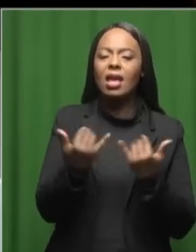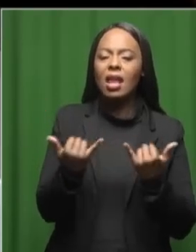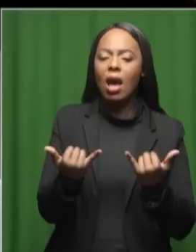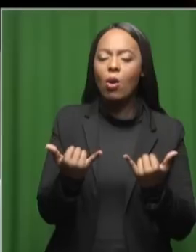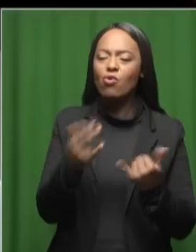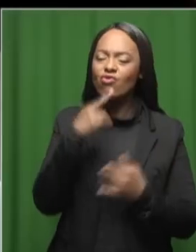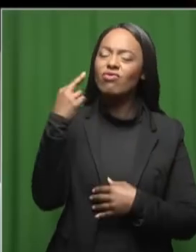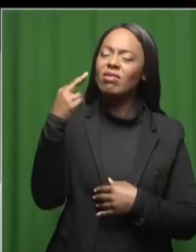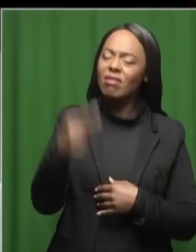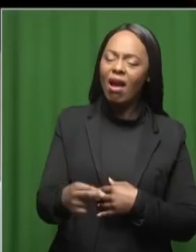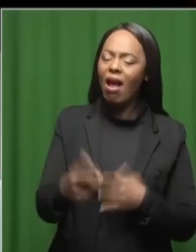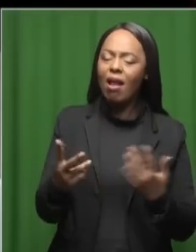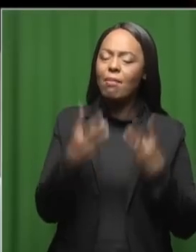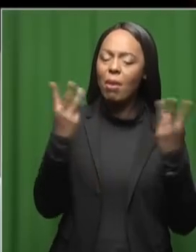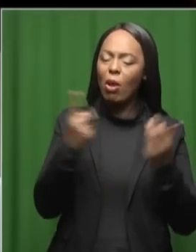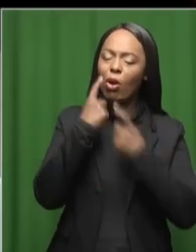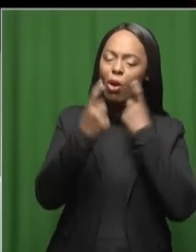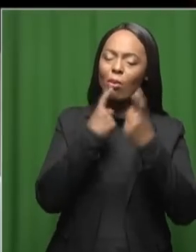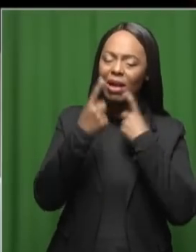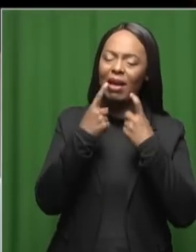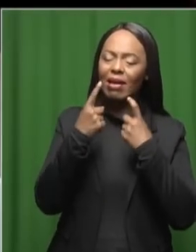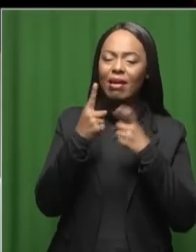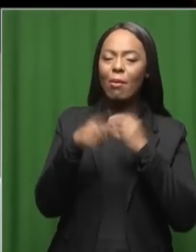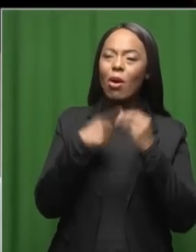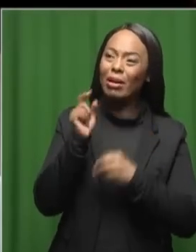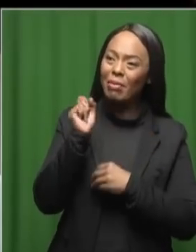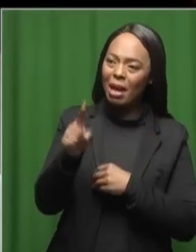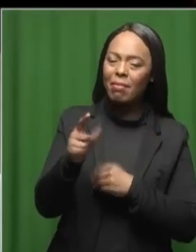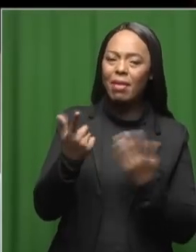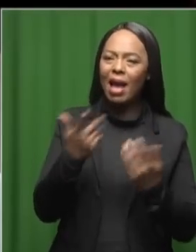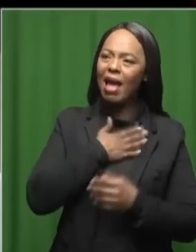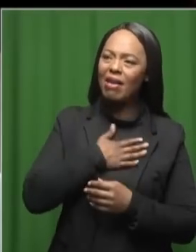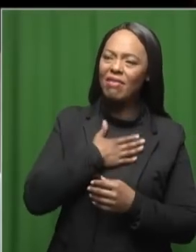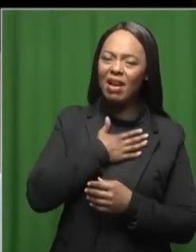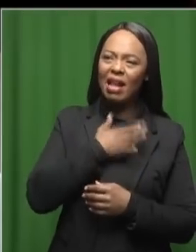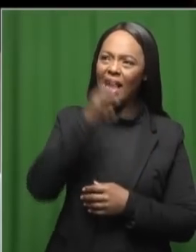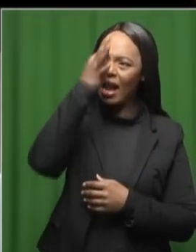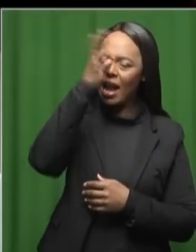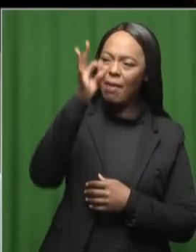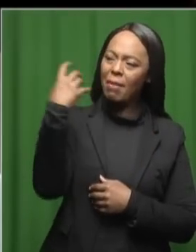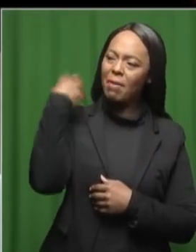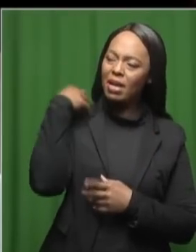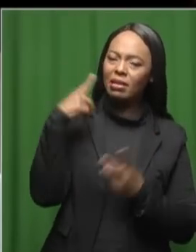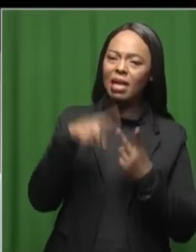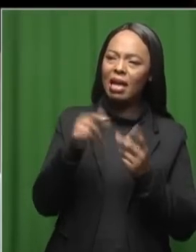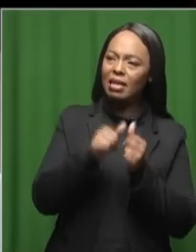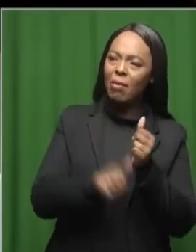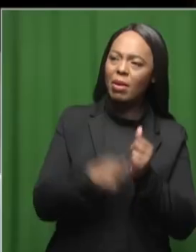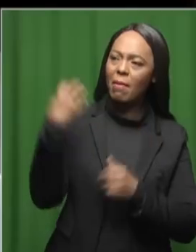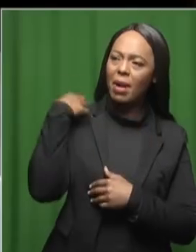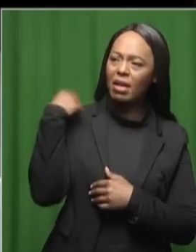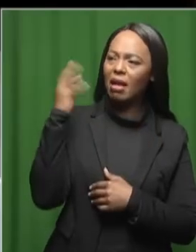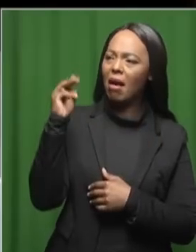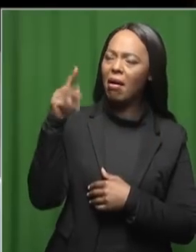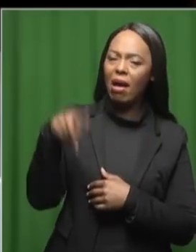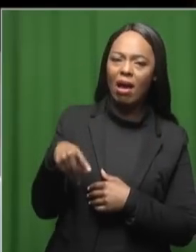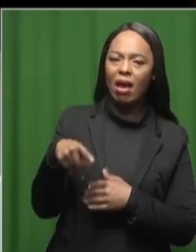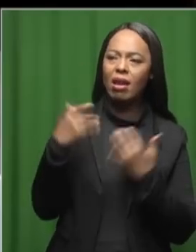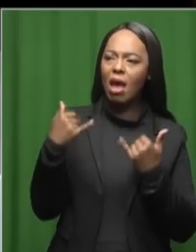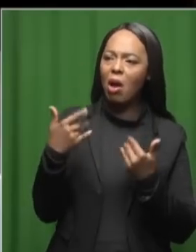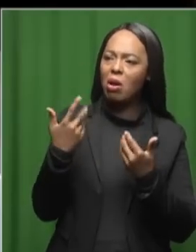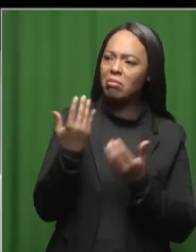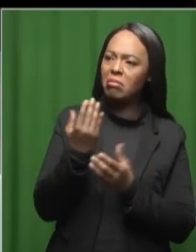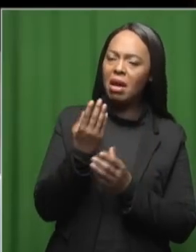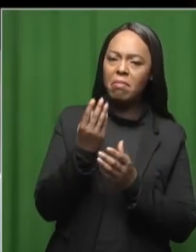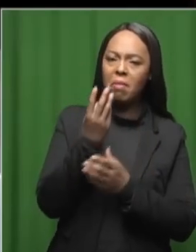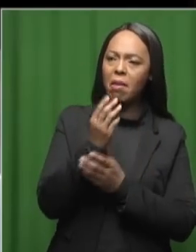the reality is, and what people complain about, is that it feels like government ministers and individuals are so separated